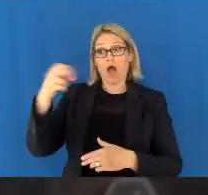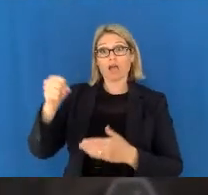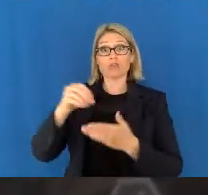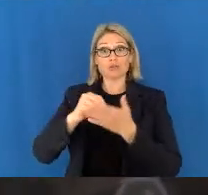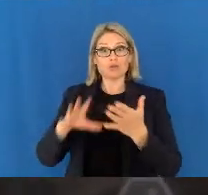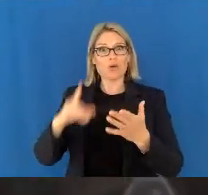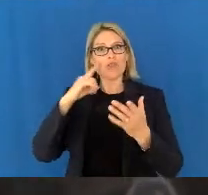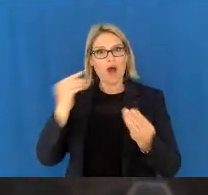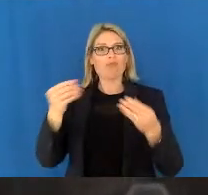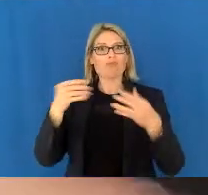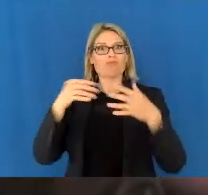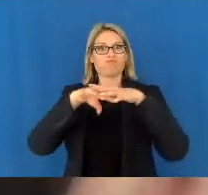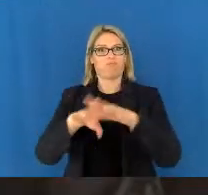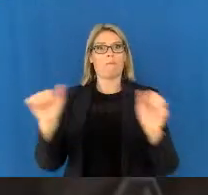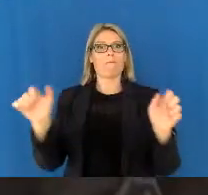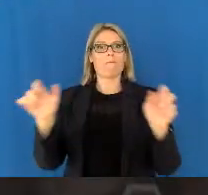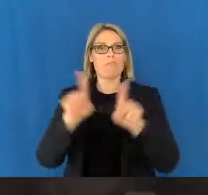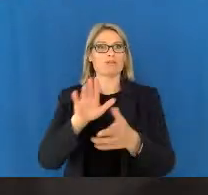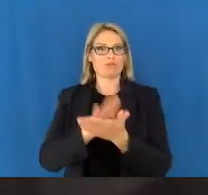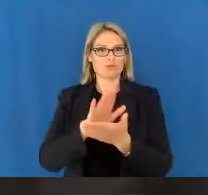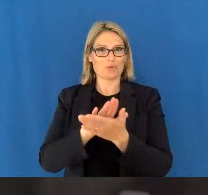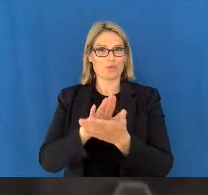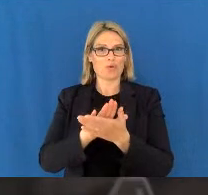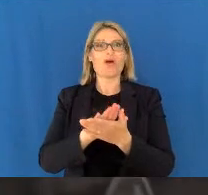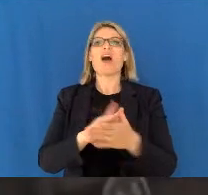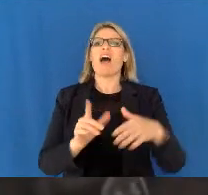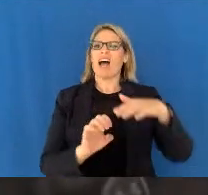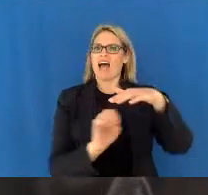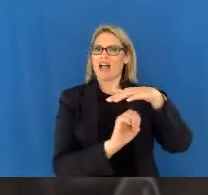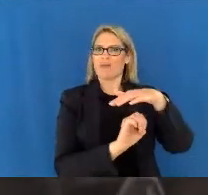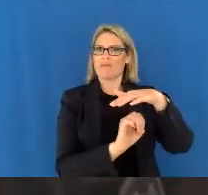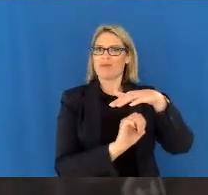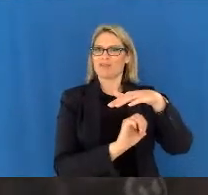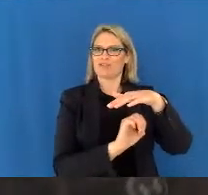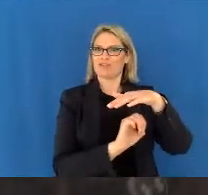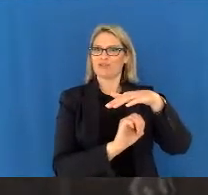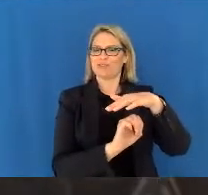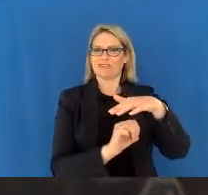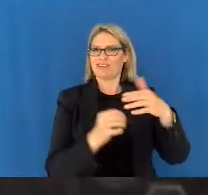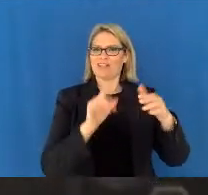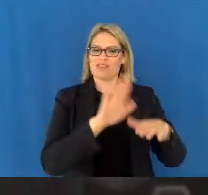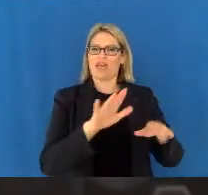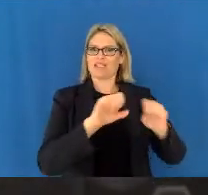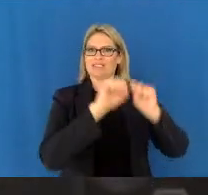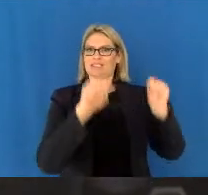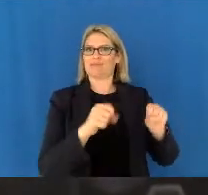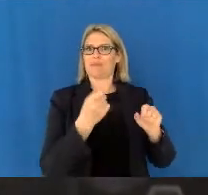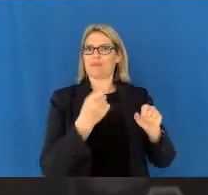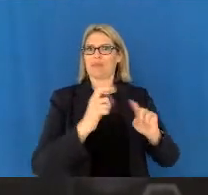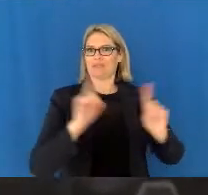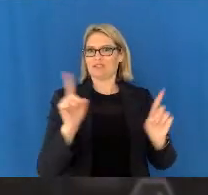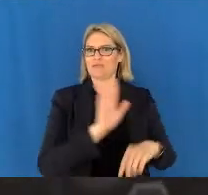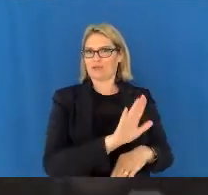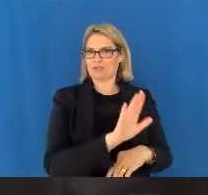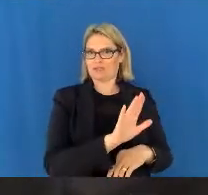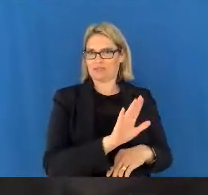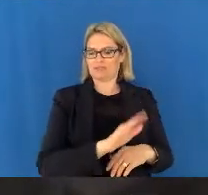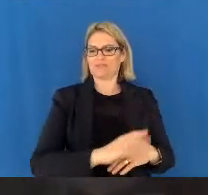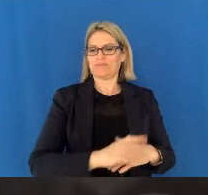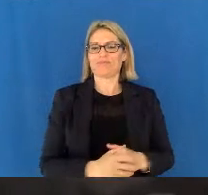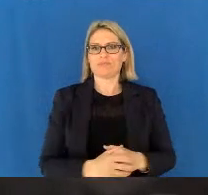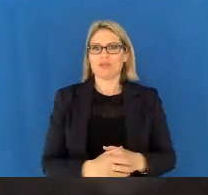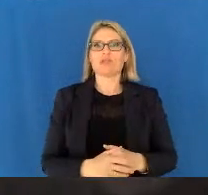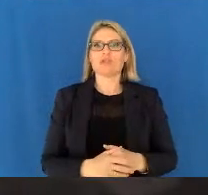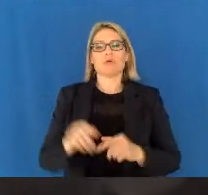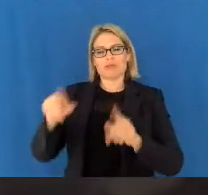school. At the elementary level, the system is a little different. I don't think that